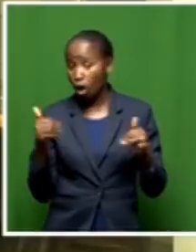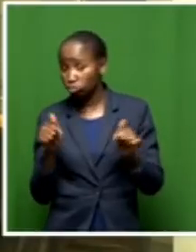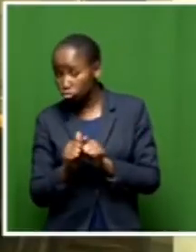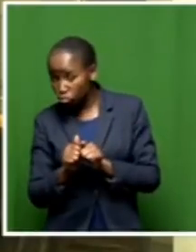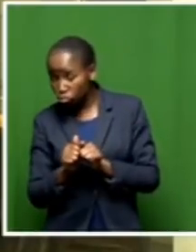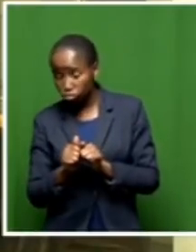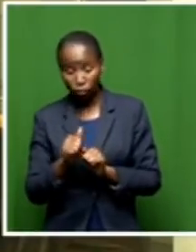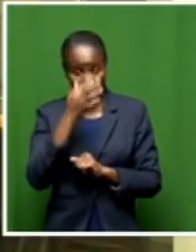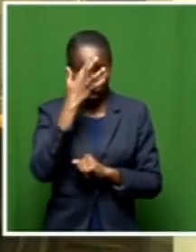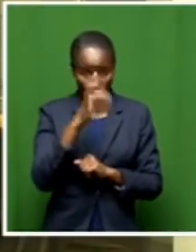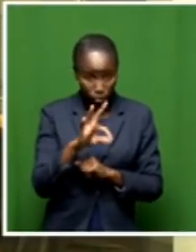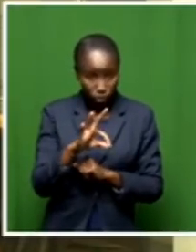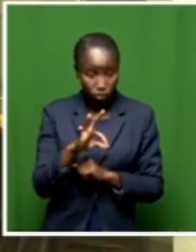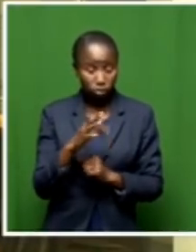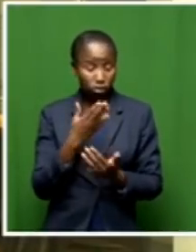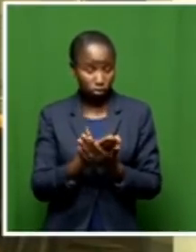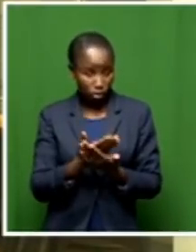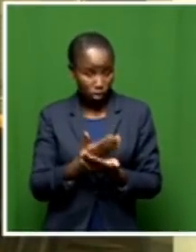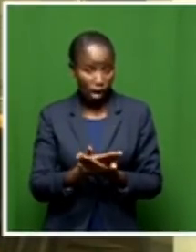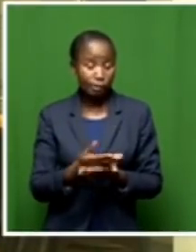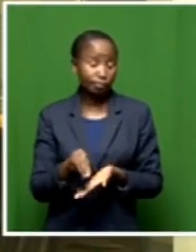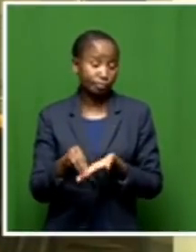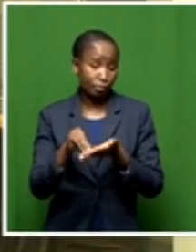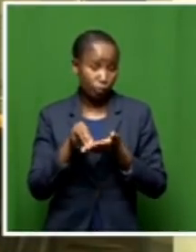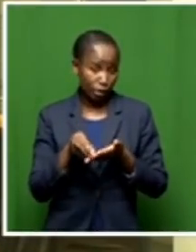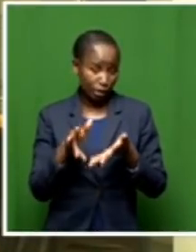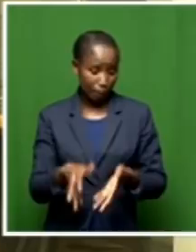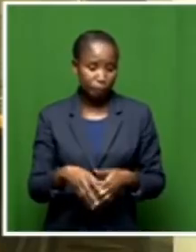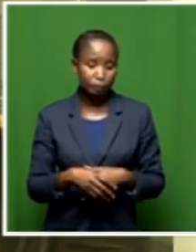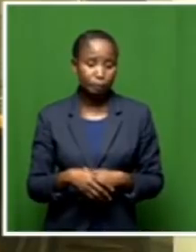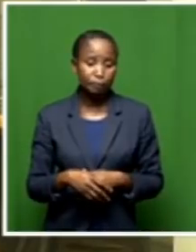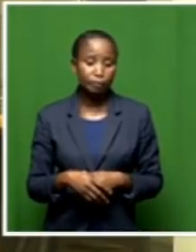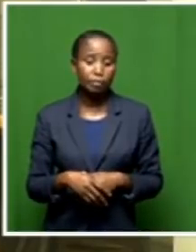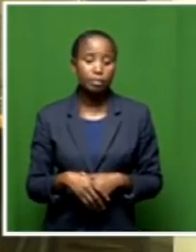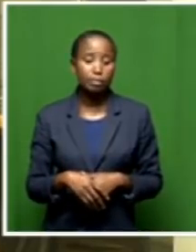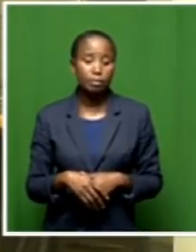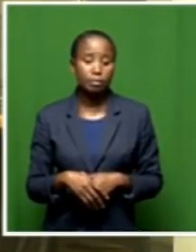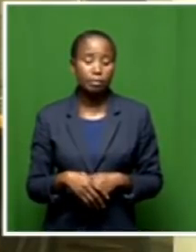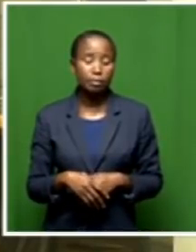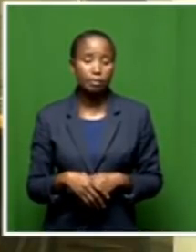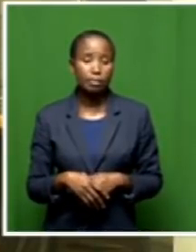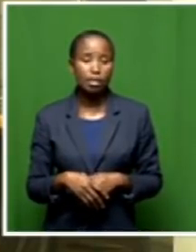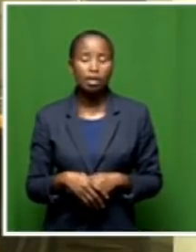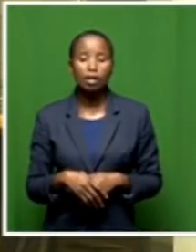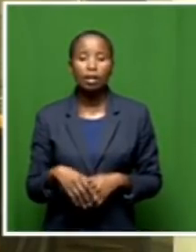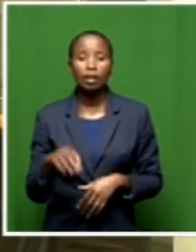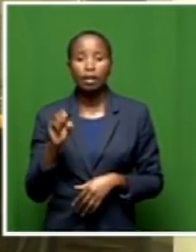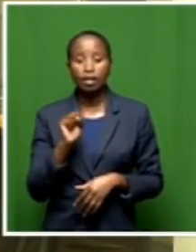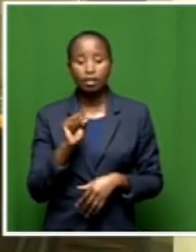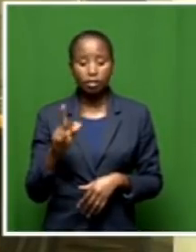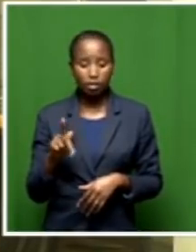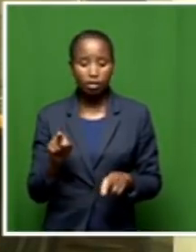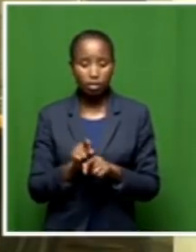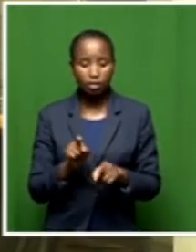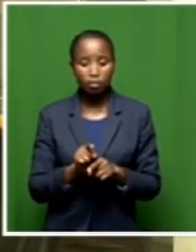brought in here. But I must say, Leanne and Sakina, this is one of the most subdued elections that I've covered in